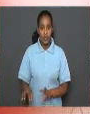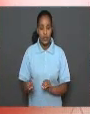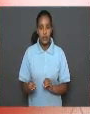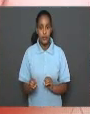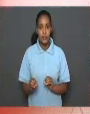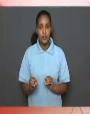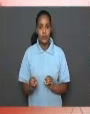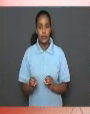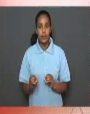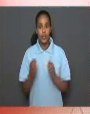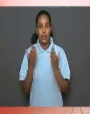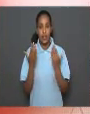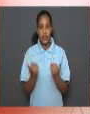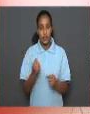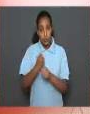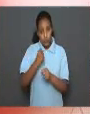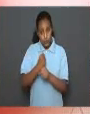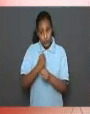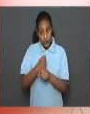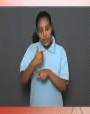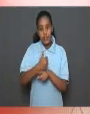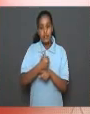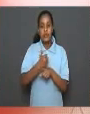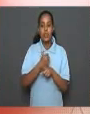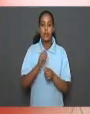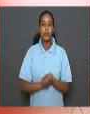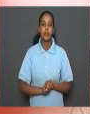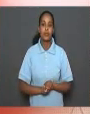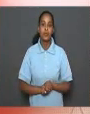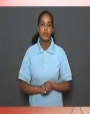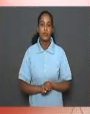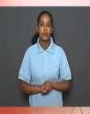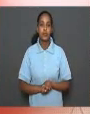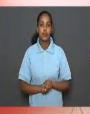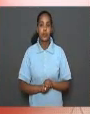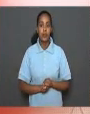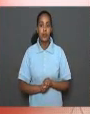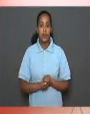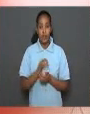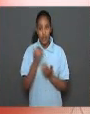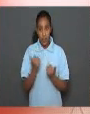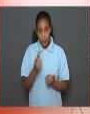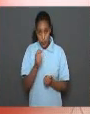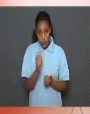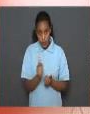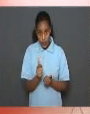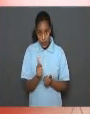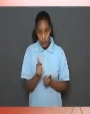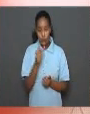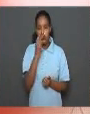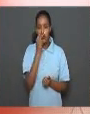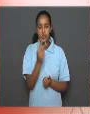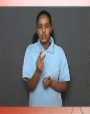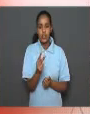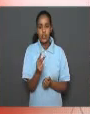Students, let us do an activity. In a moment, you will